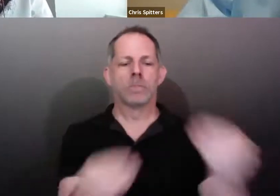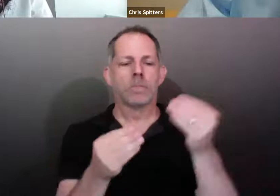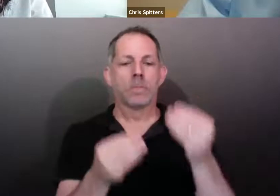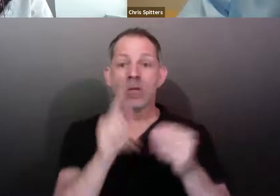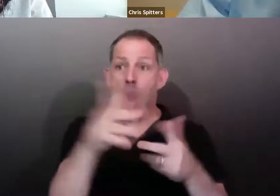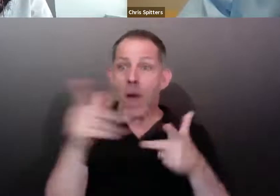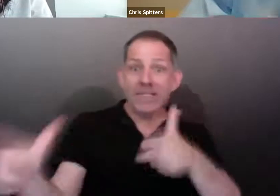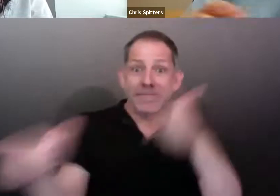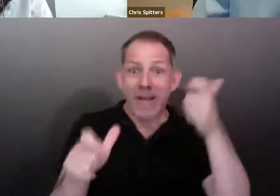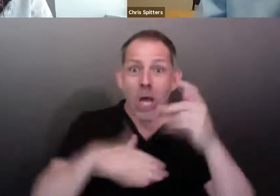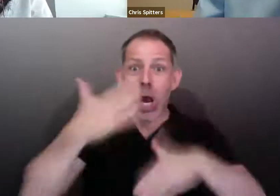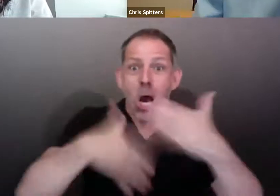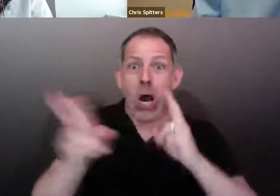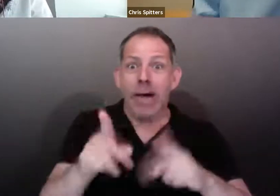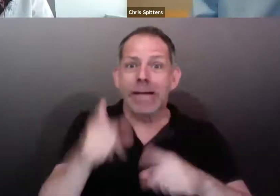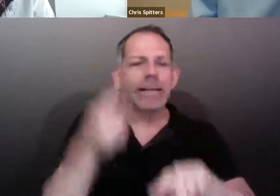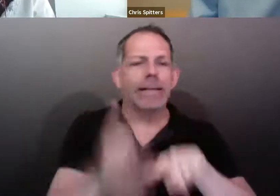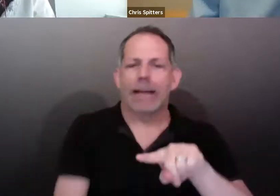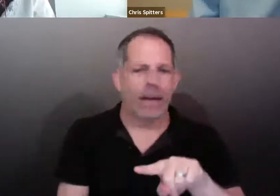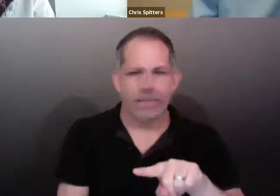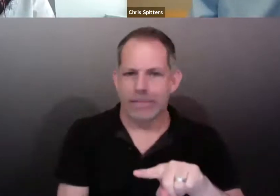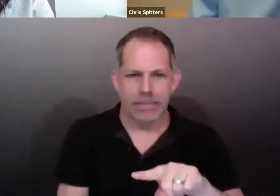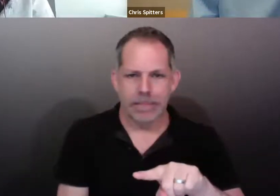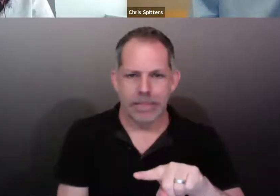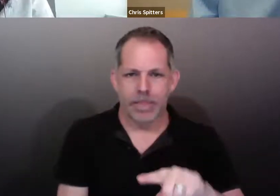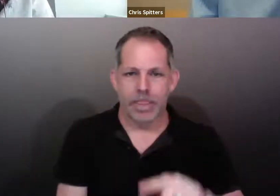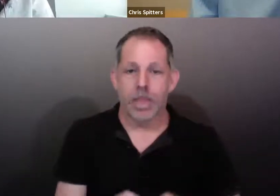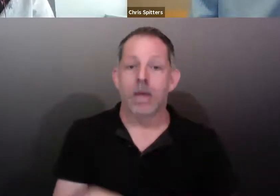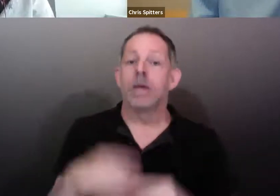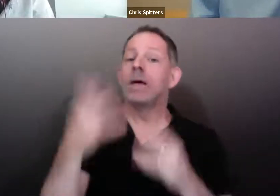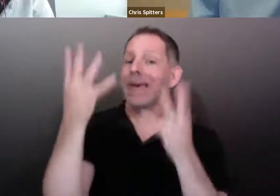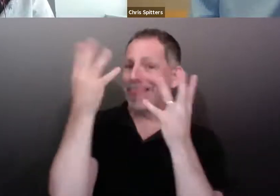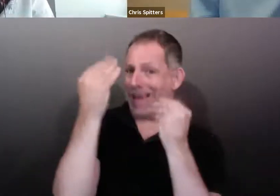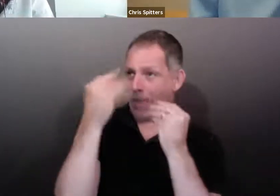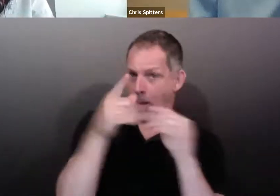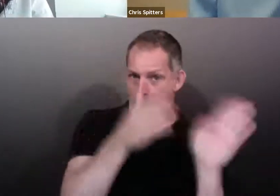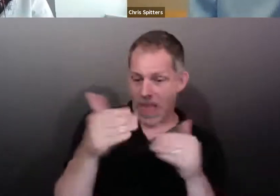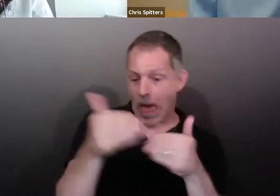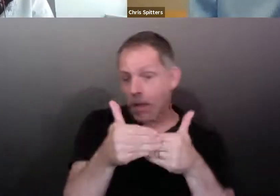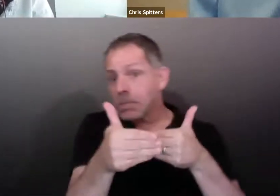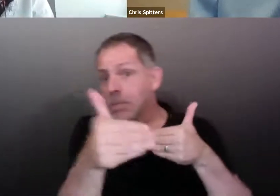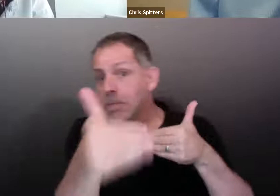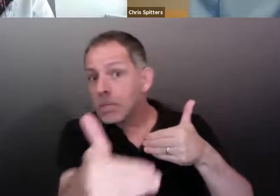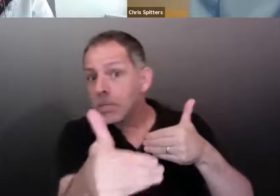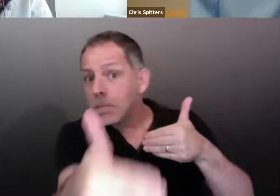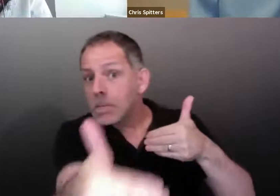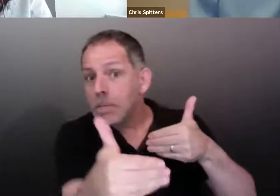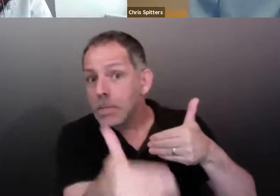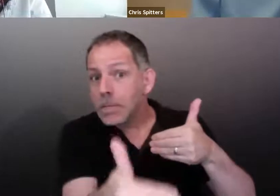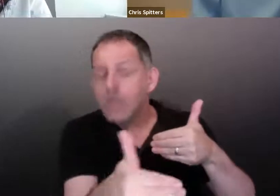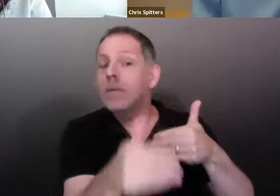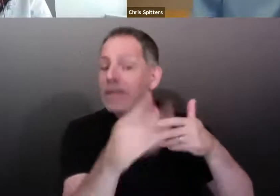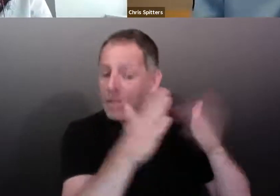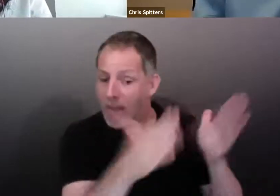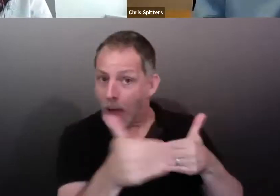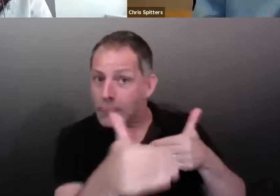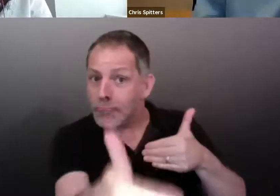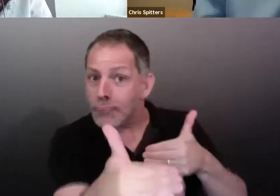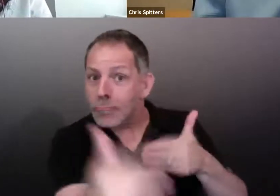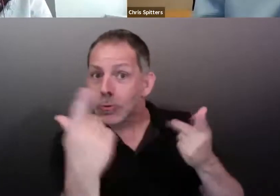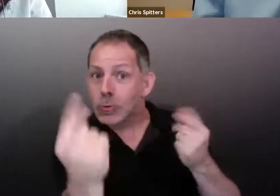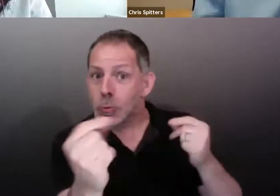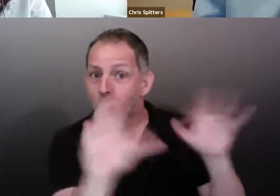So incorporate that delay into your planning, and you can ask us to speed it up, but we won't be able to help